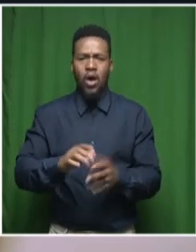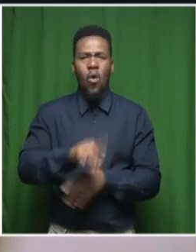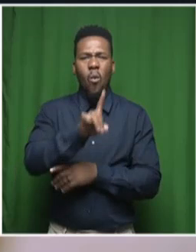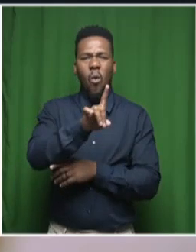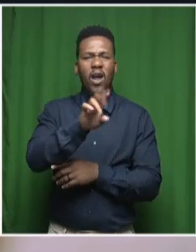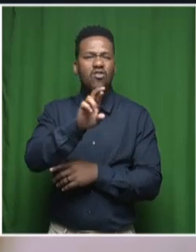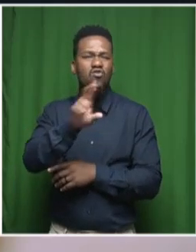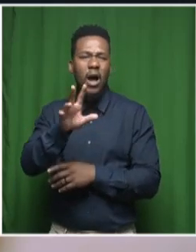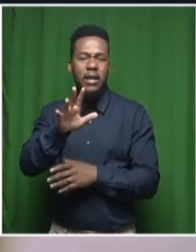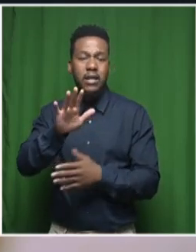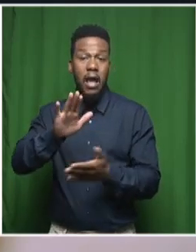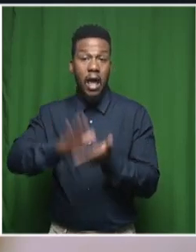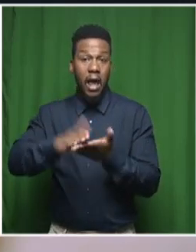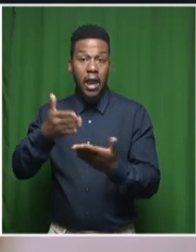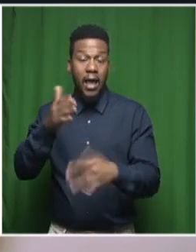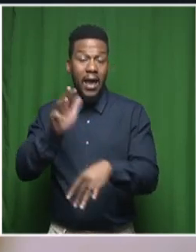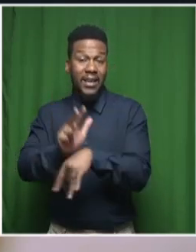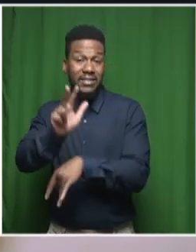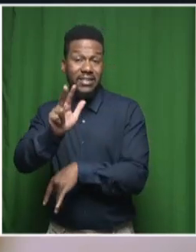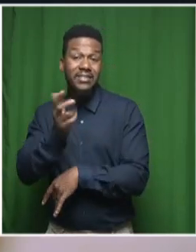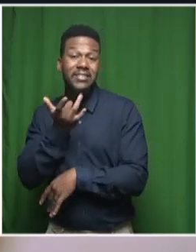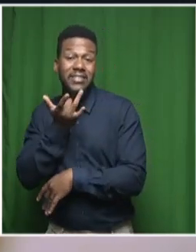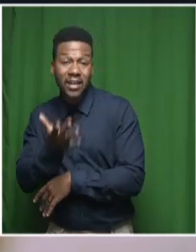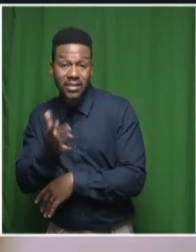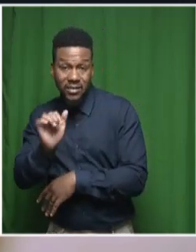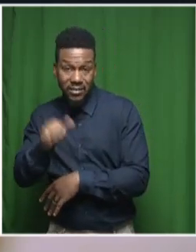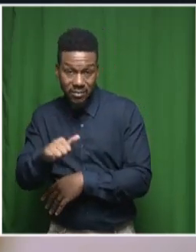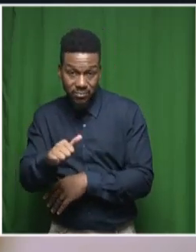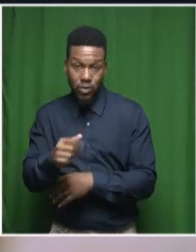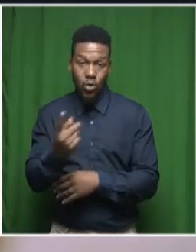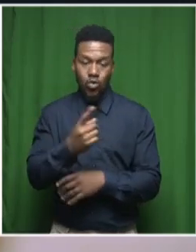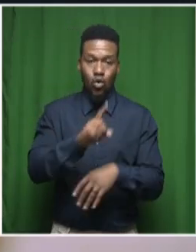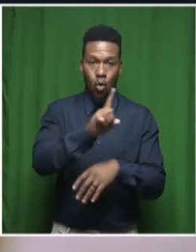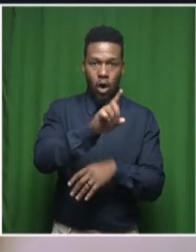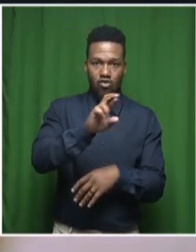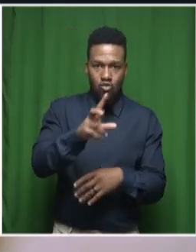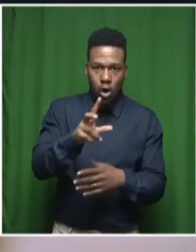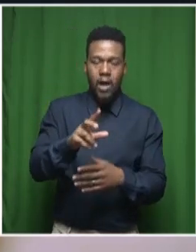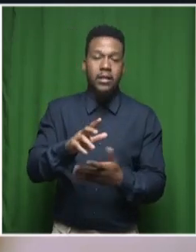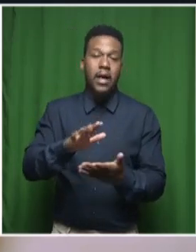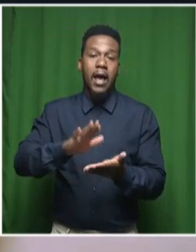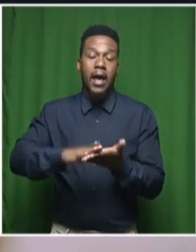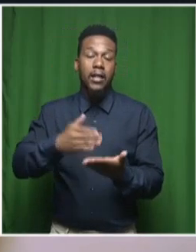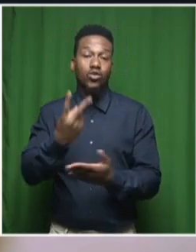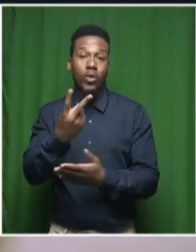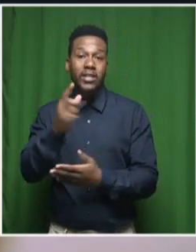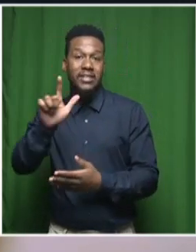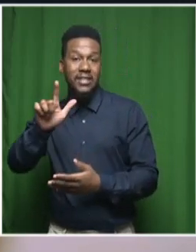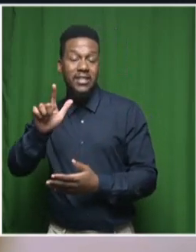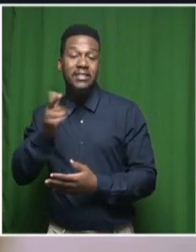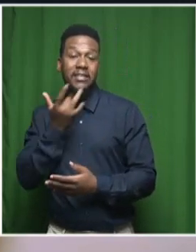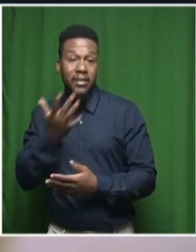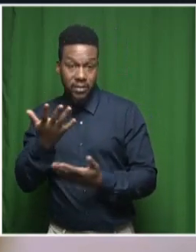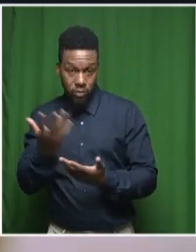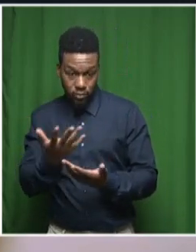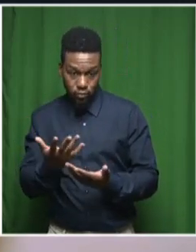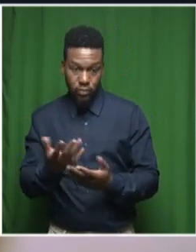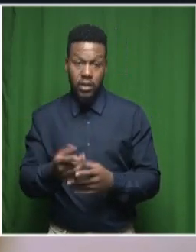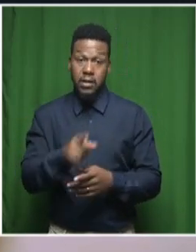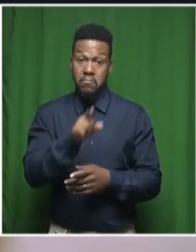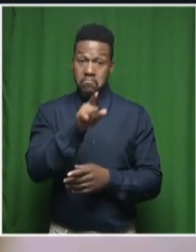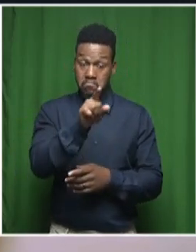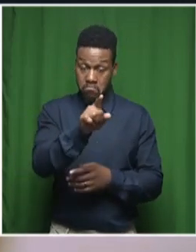between R1.18 and R1.26, depending on the grade. Wholesale illuminating paraffin prices fell